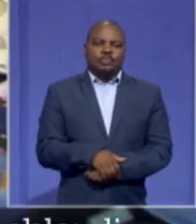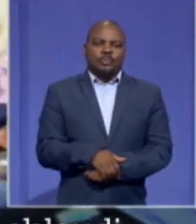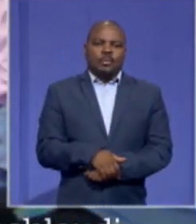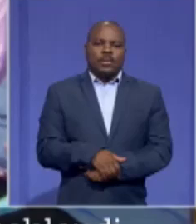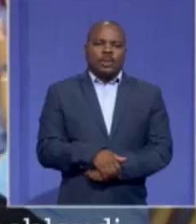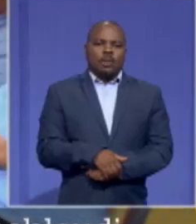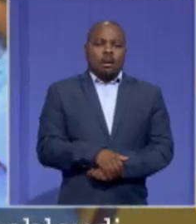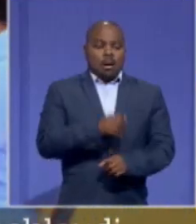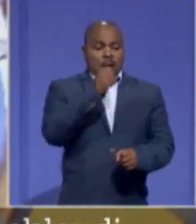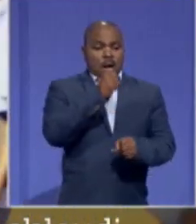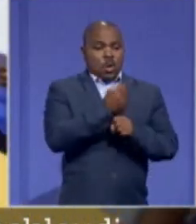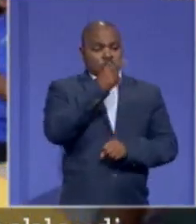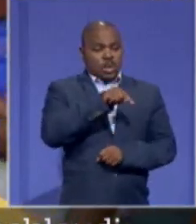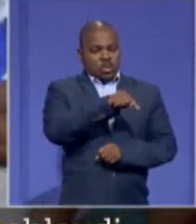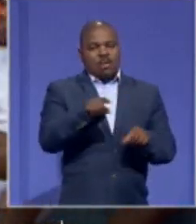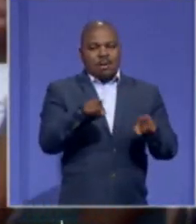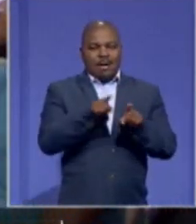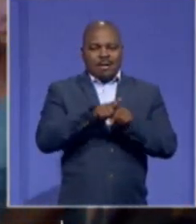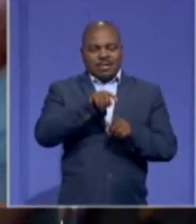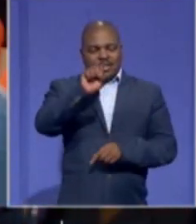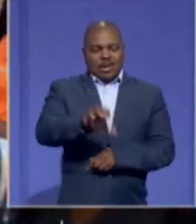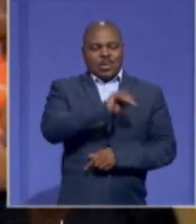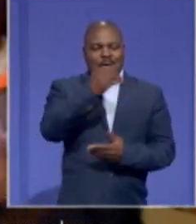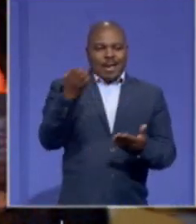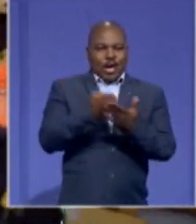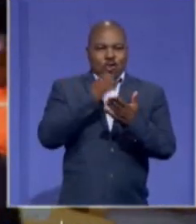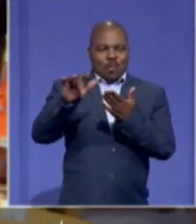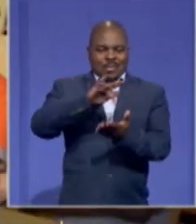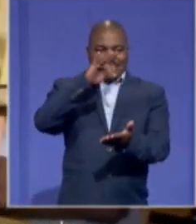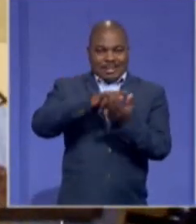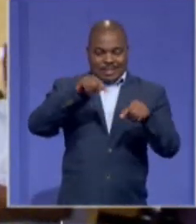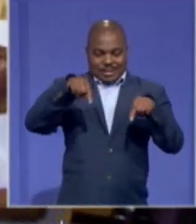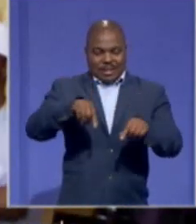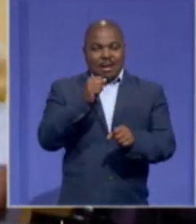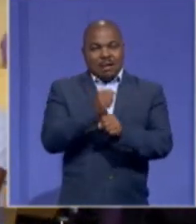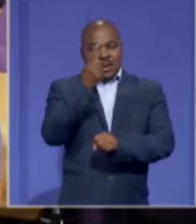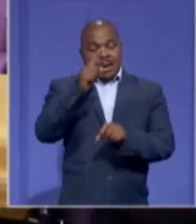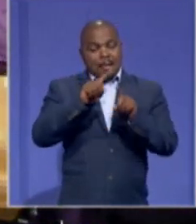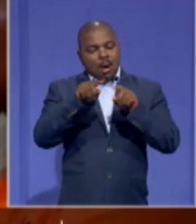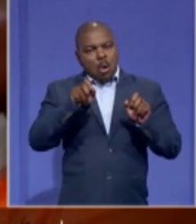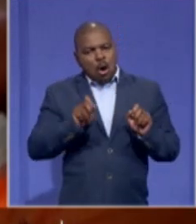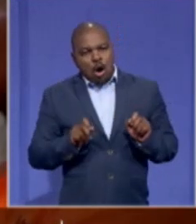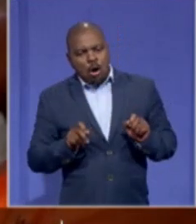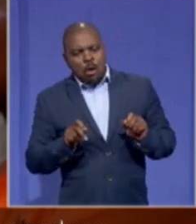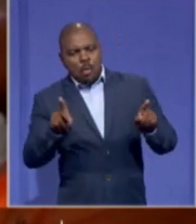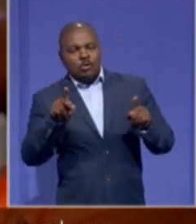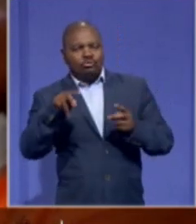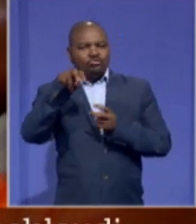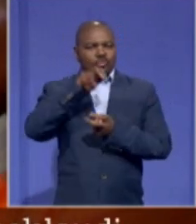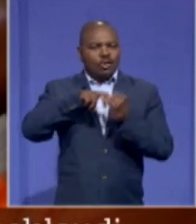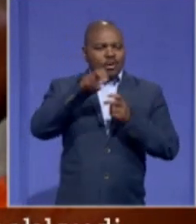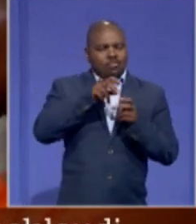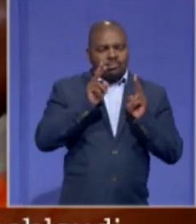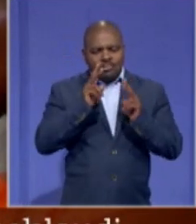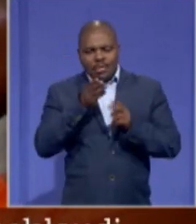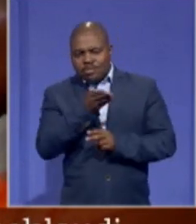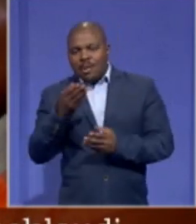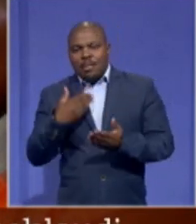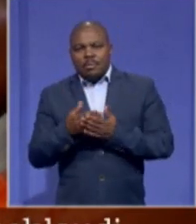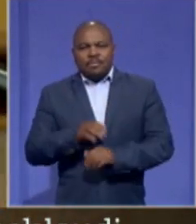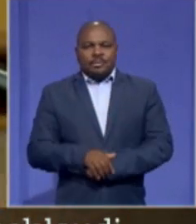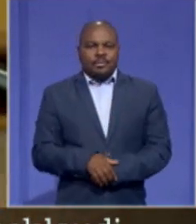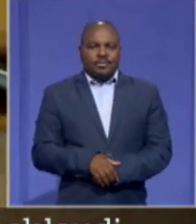Le fa Gauteng e kaiwa e le sefala sa ikonomi ya naga, e na le ditšhono tsa mafelo a bojanala a baeti ba ka etelang. You know, when I